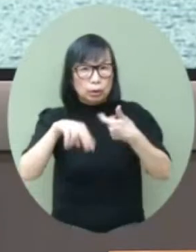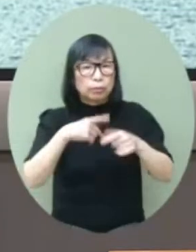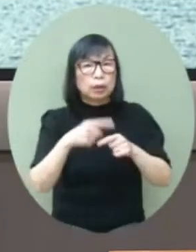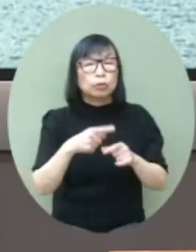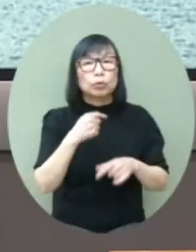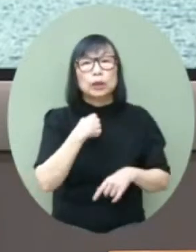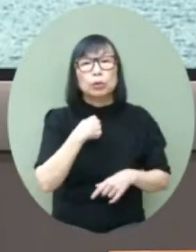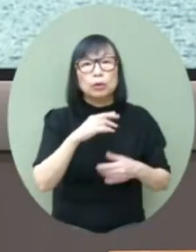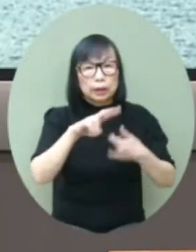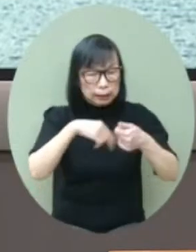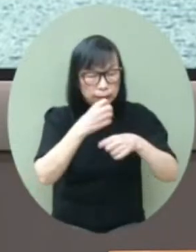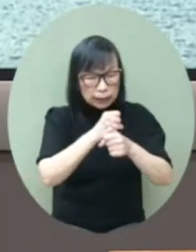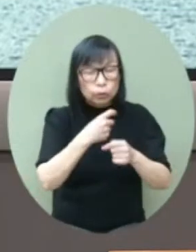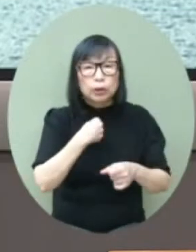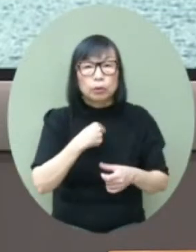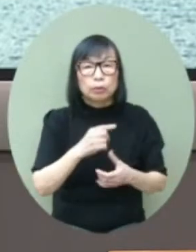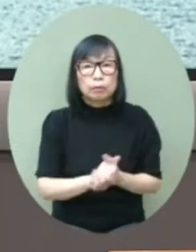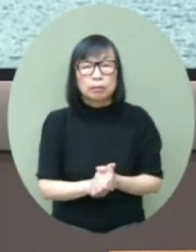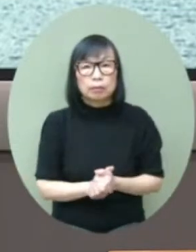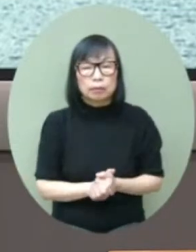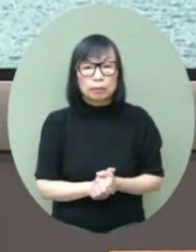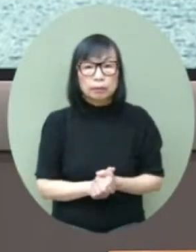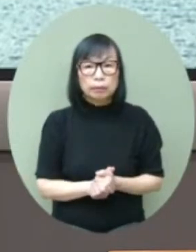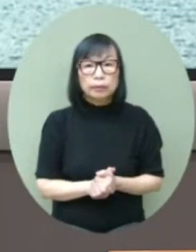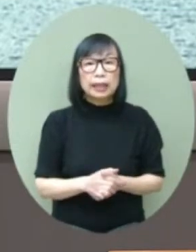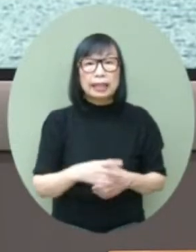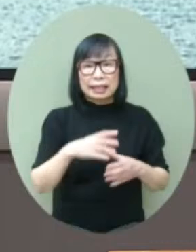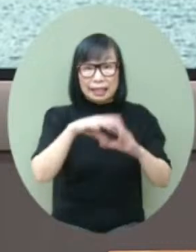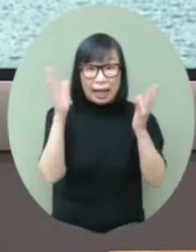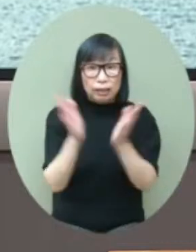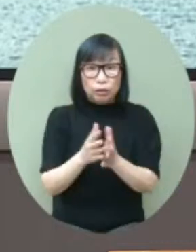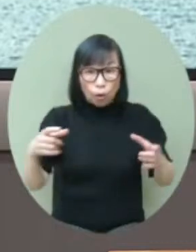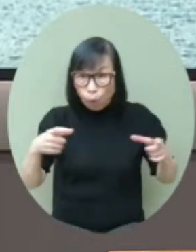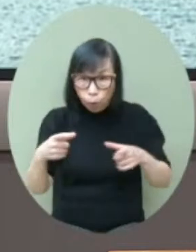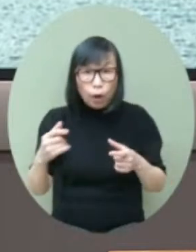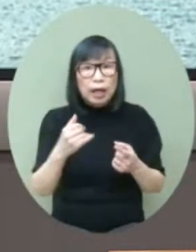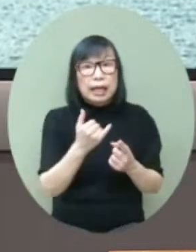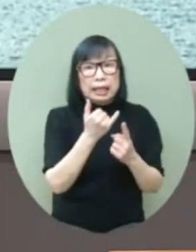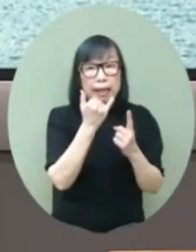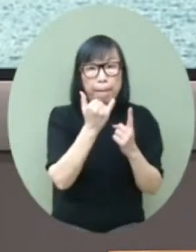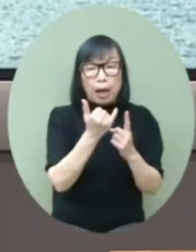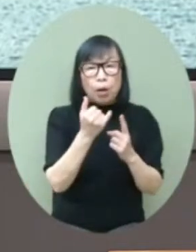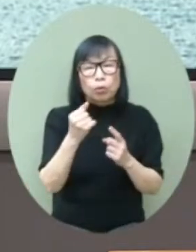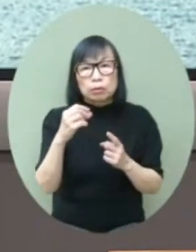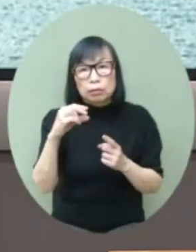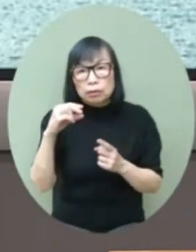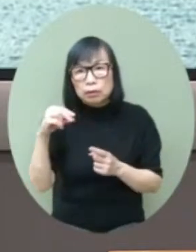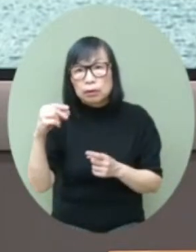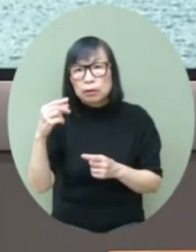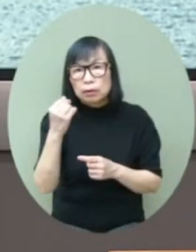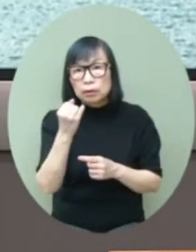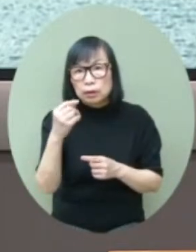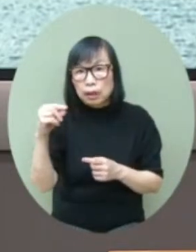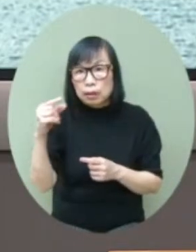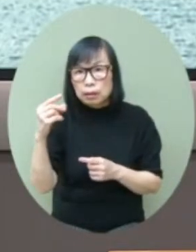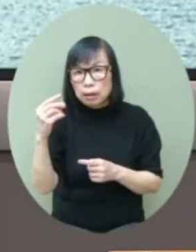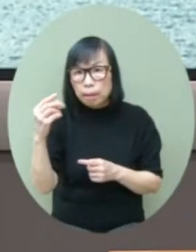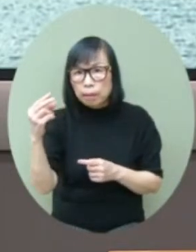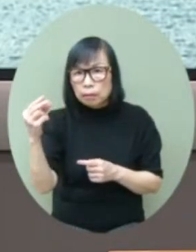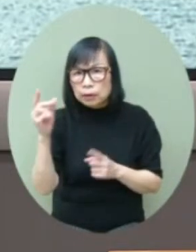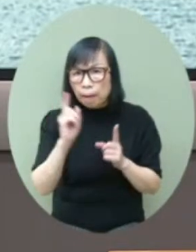and those living with them would have to be sent to quarantine. There were